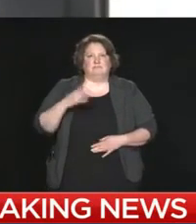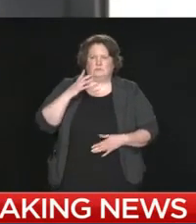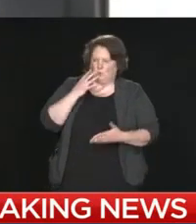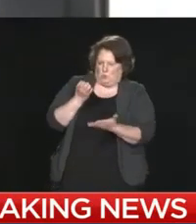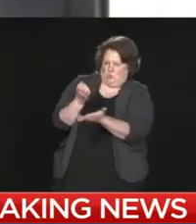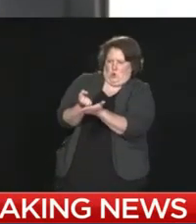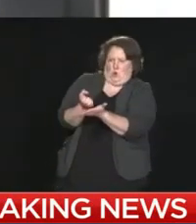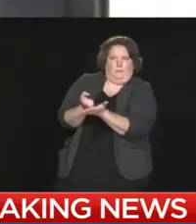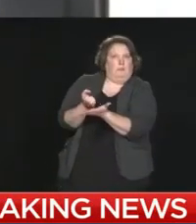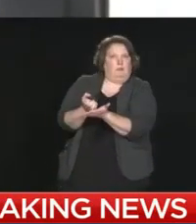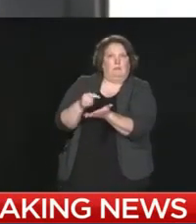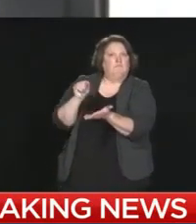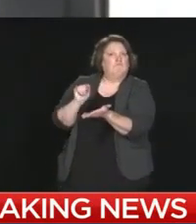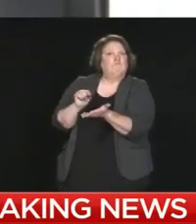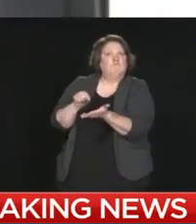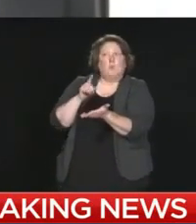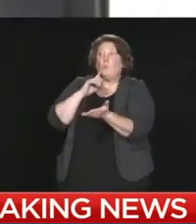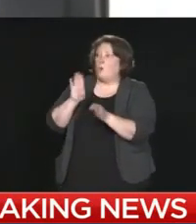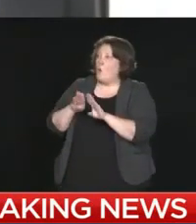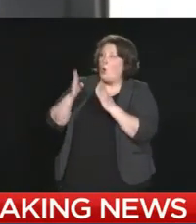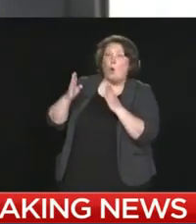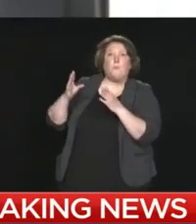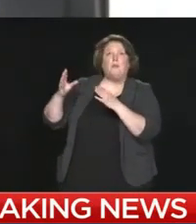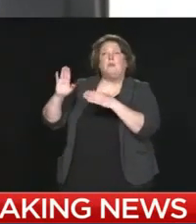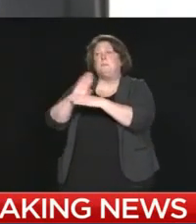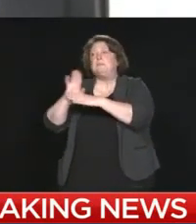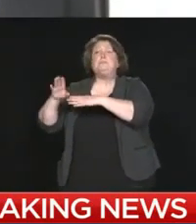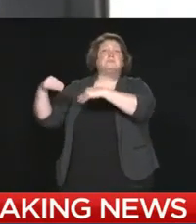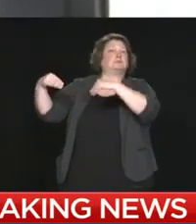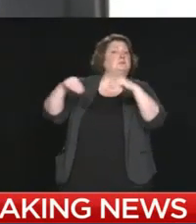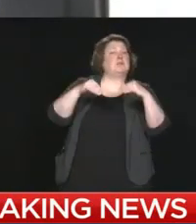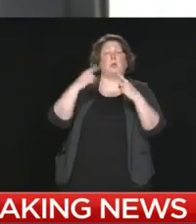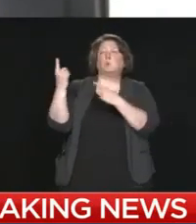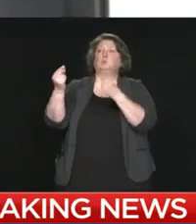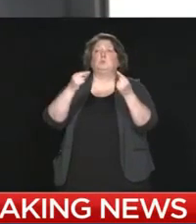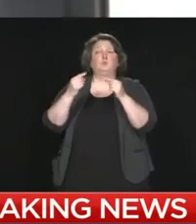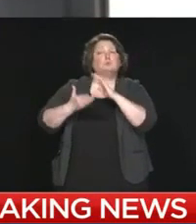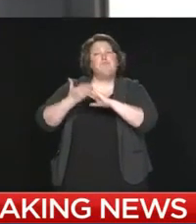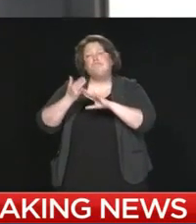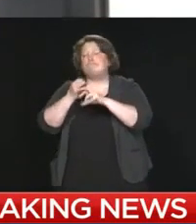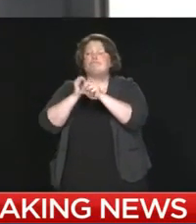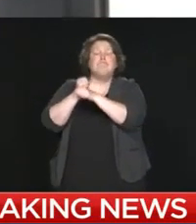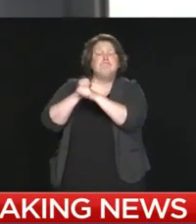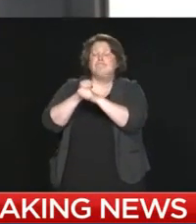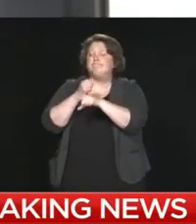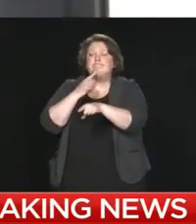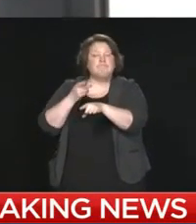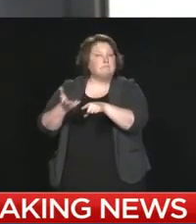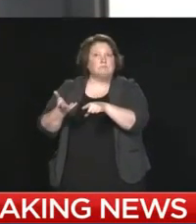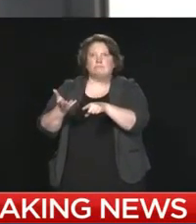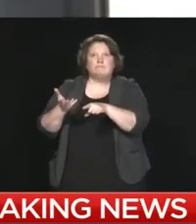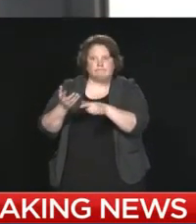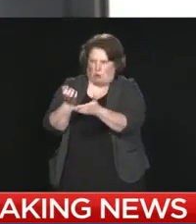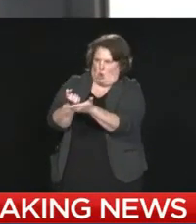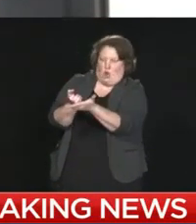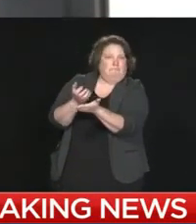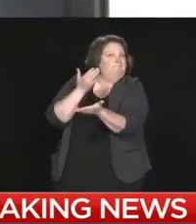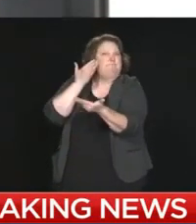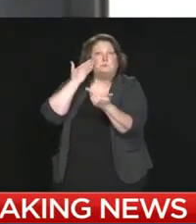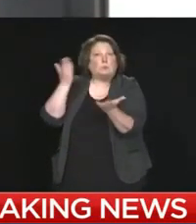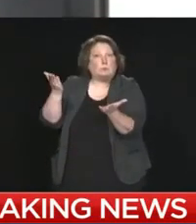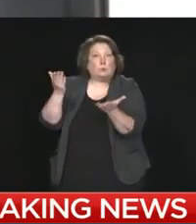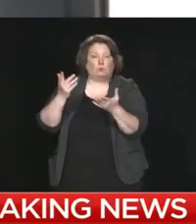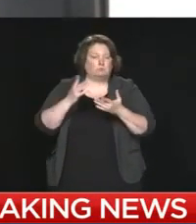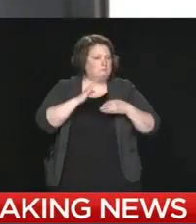restarts is impossible, because we don't know. Our businesses, our organizations throughout